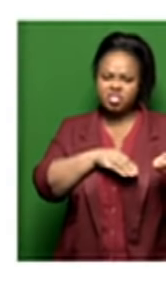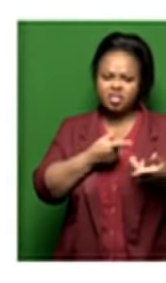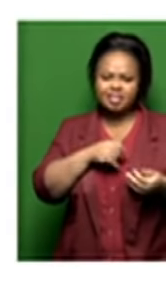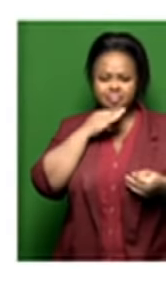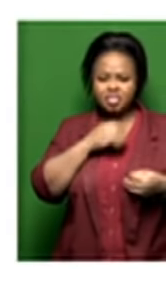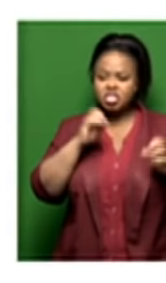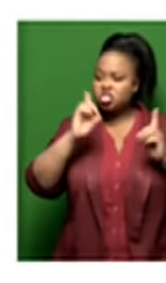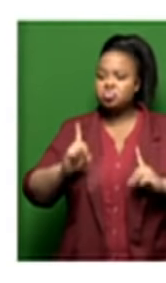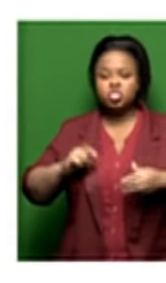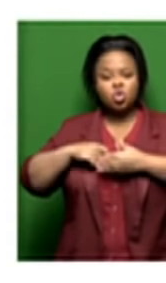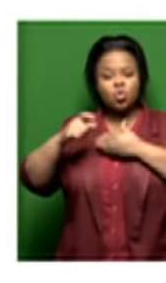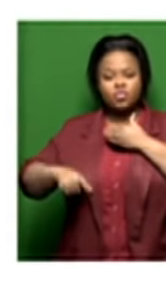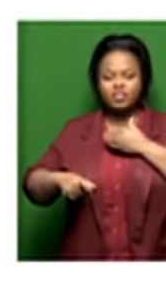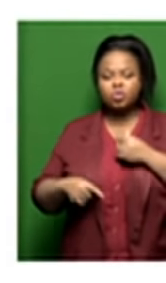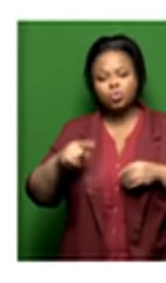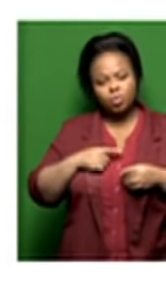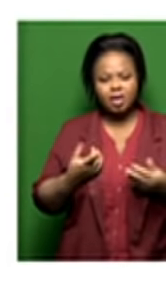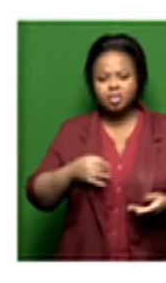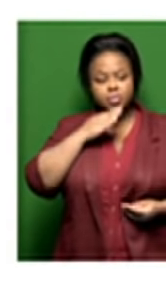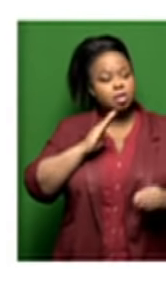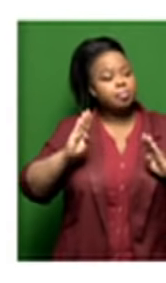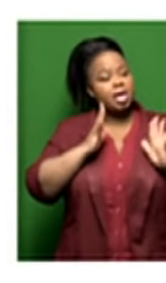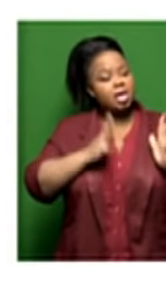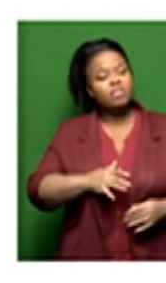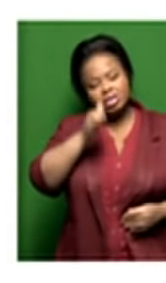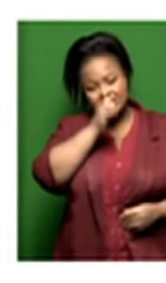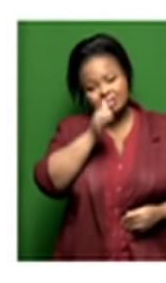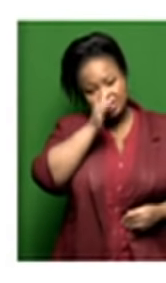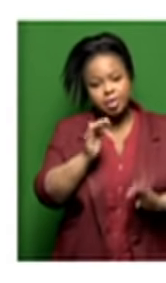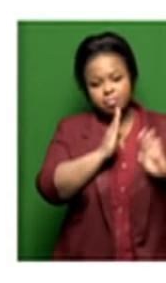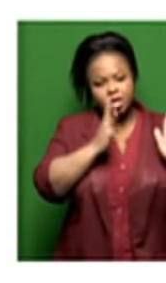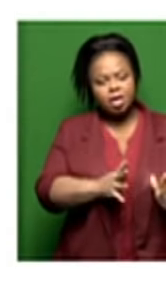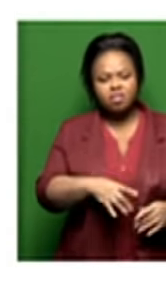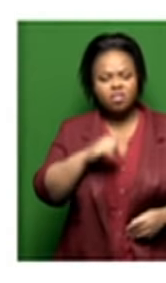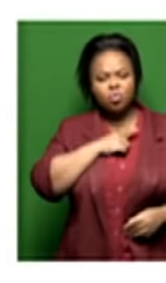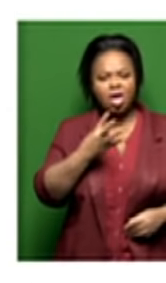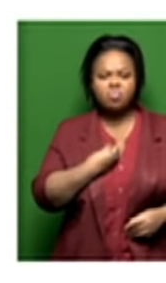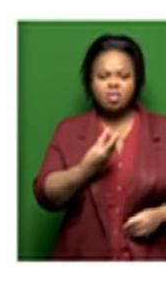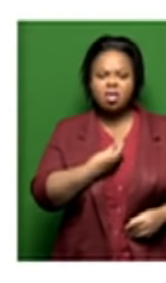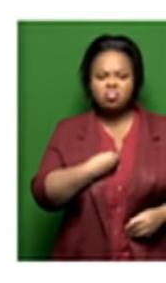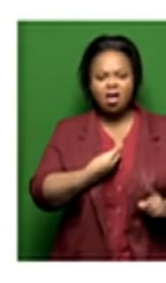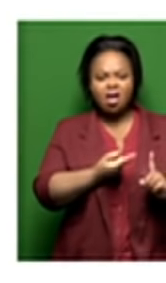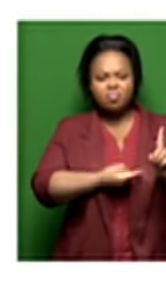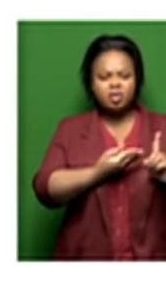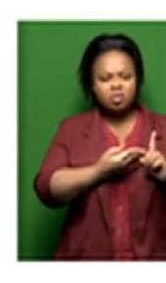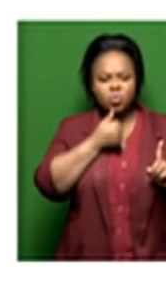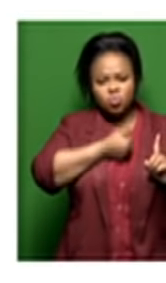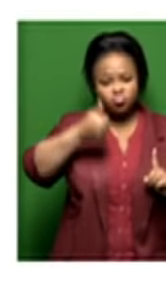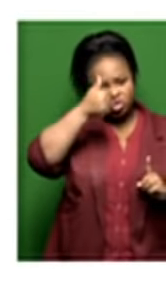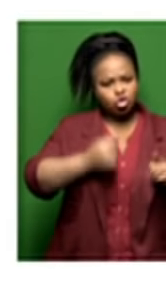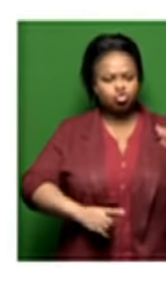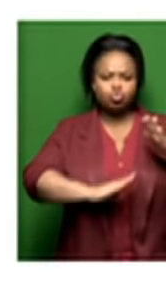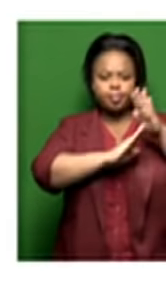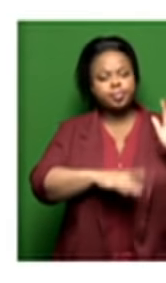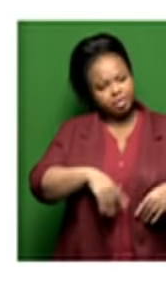warrant a special conference. This is a misdemeanor behavior, criminal misdemeanor behavior by one former head of state, and it should be dealt with